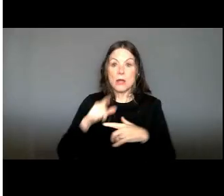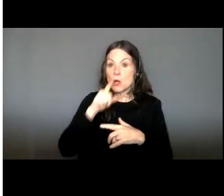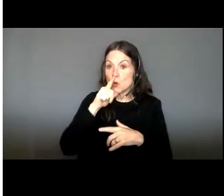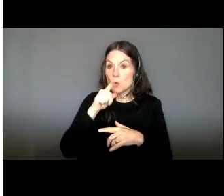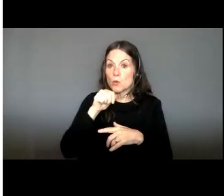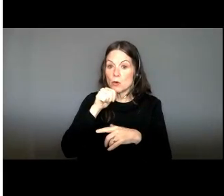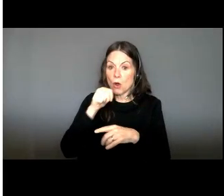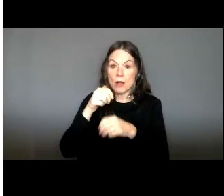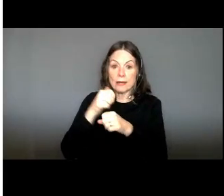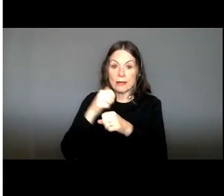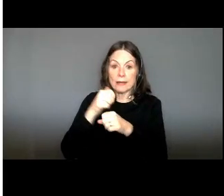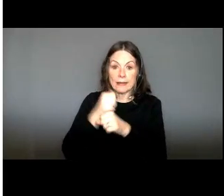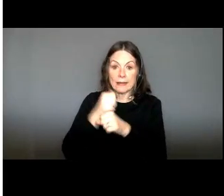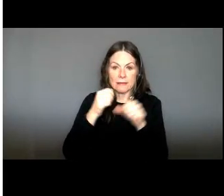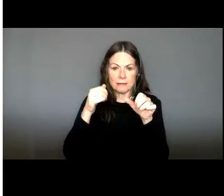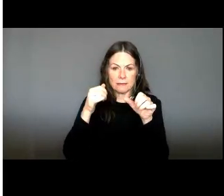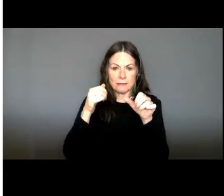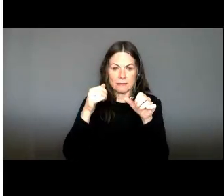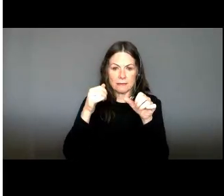starting benefits.